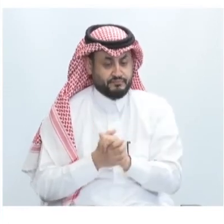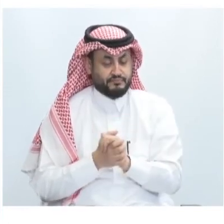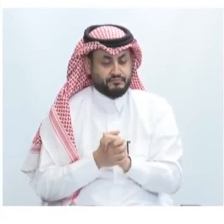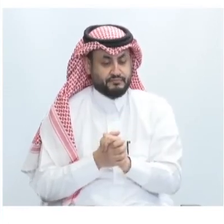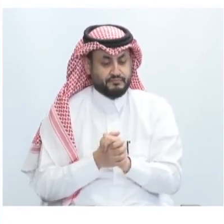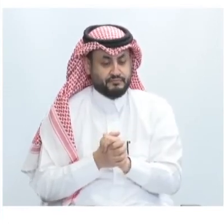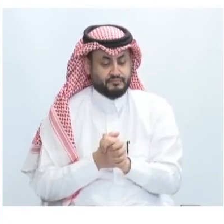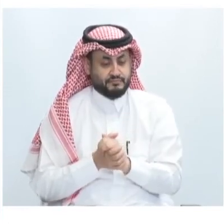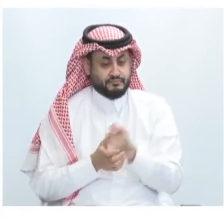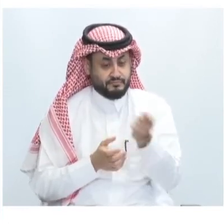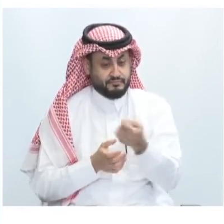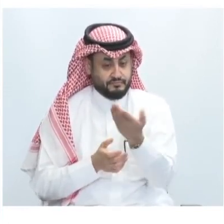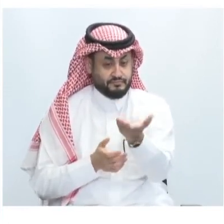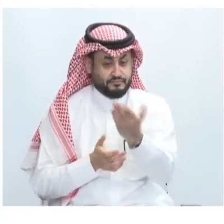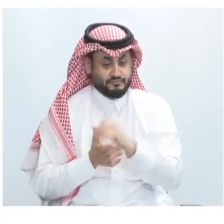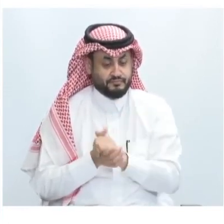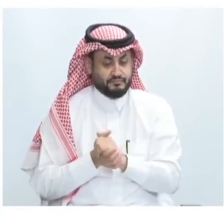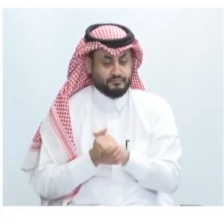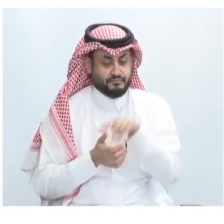1, 2, and 3. Let's write it.